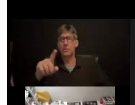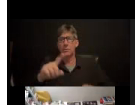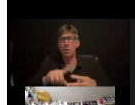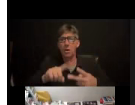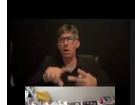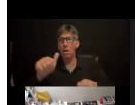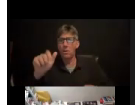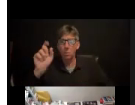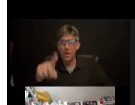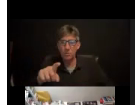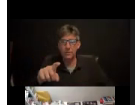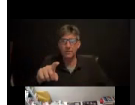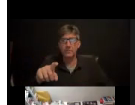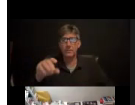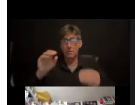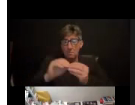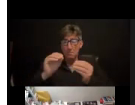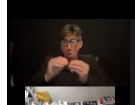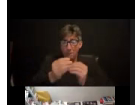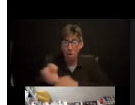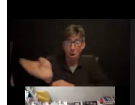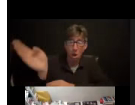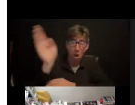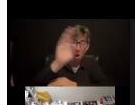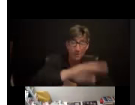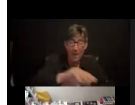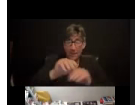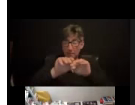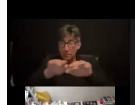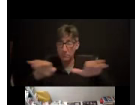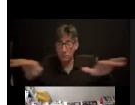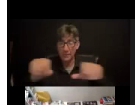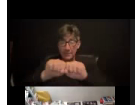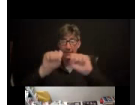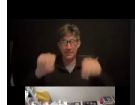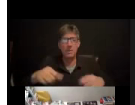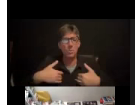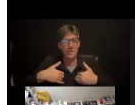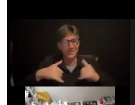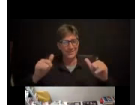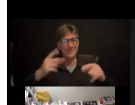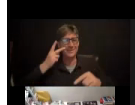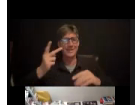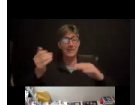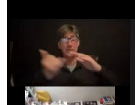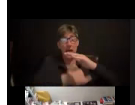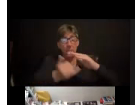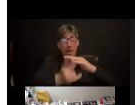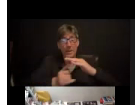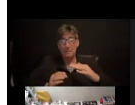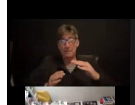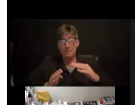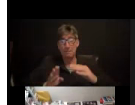thinking about moving to more of an all-day system, I think we've still seen peaks on rapid transit and the green